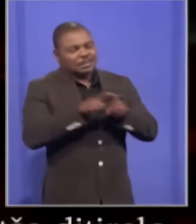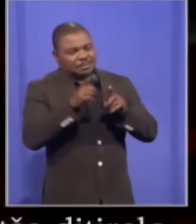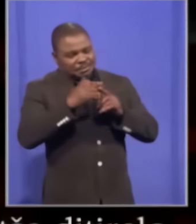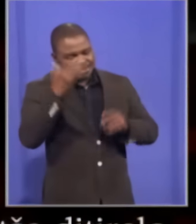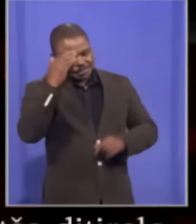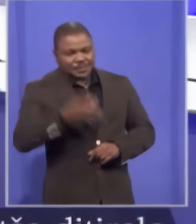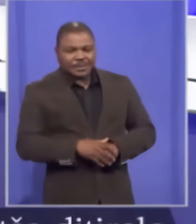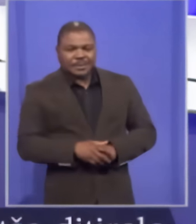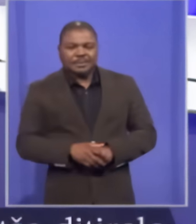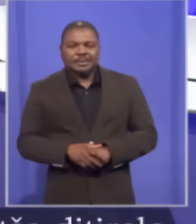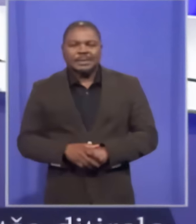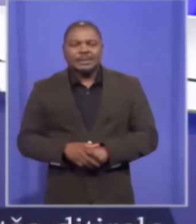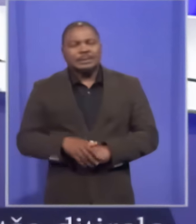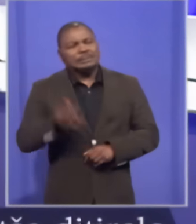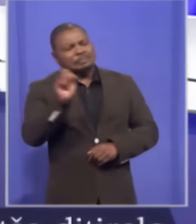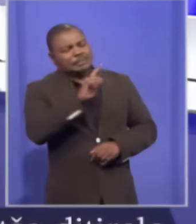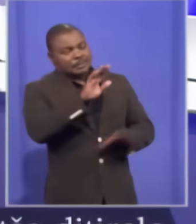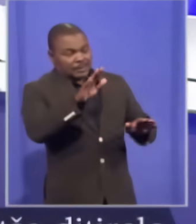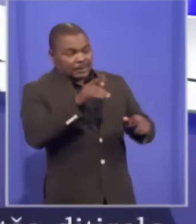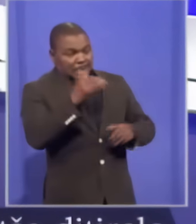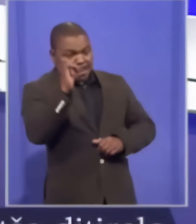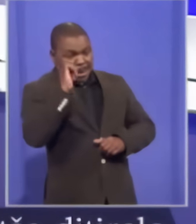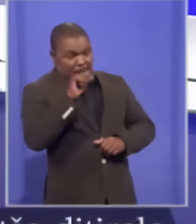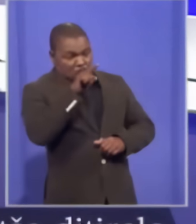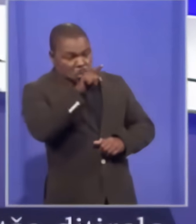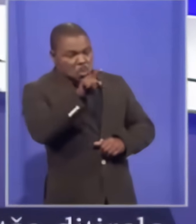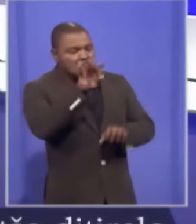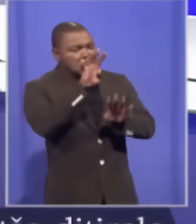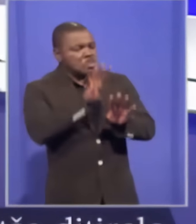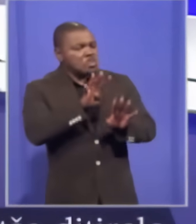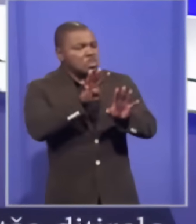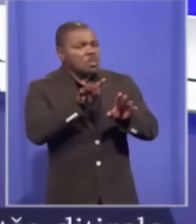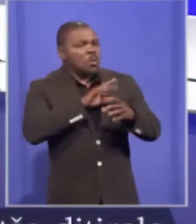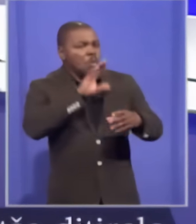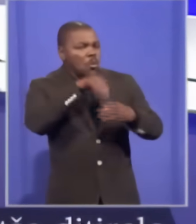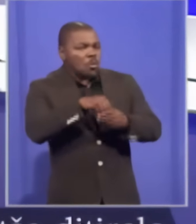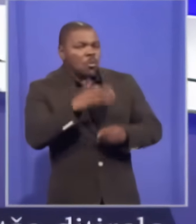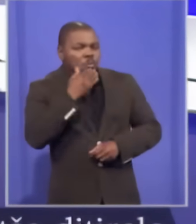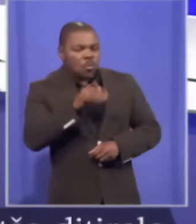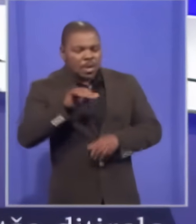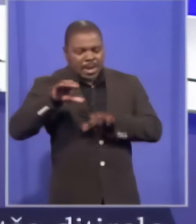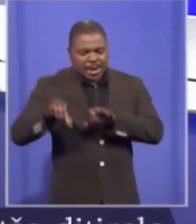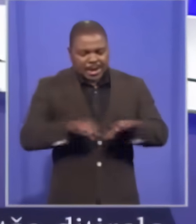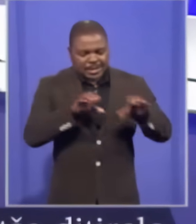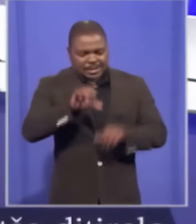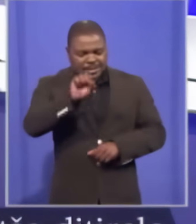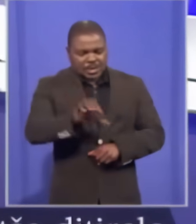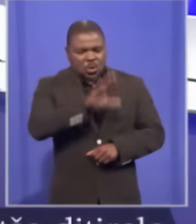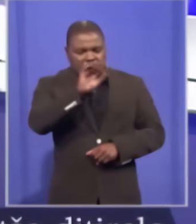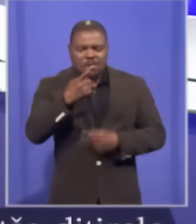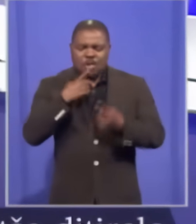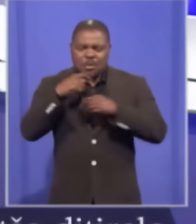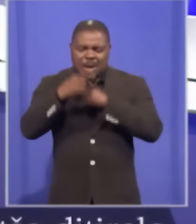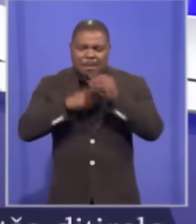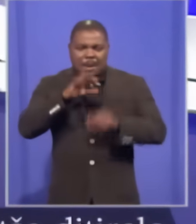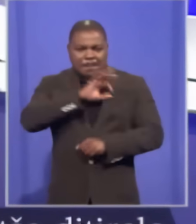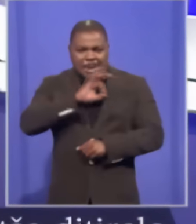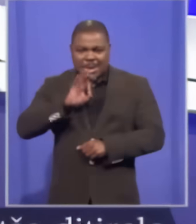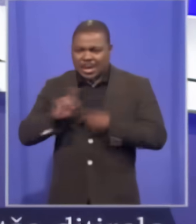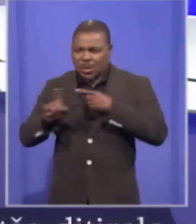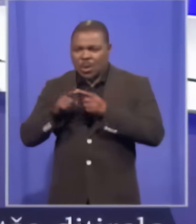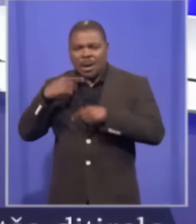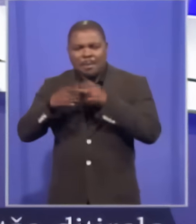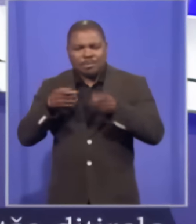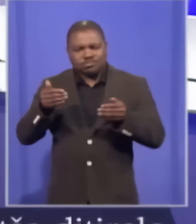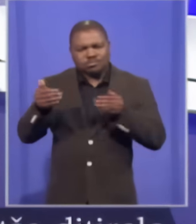re thome ka lena ntle le go dika-dika maabane le tsenetše mogwanto le ba Action SA le ipelaetša kgatlhanong le meyara kudu ka taolo